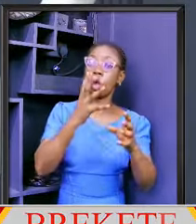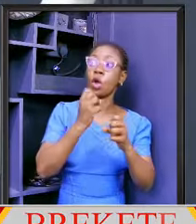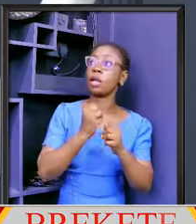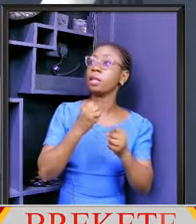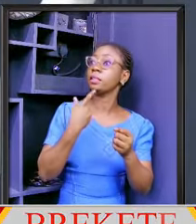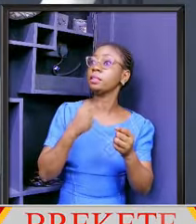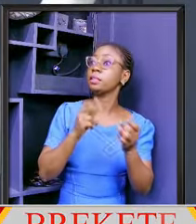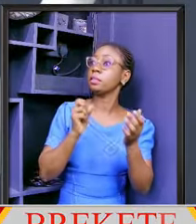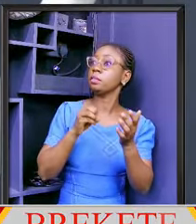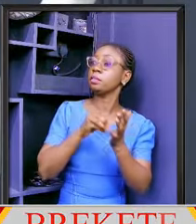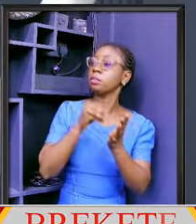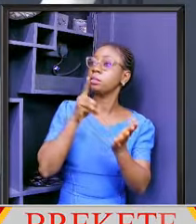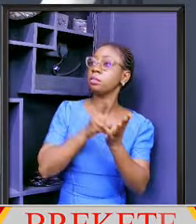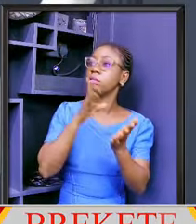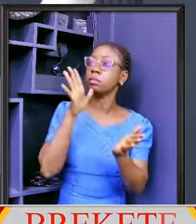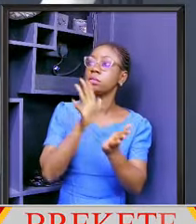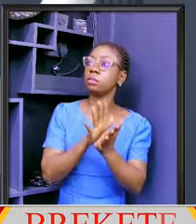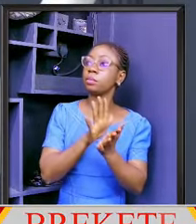and then so